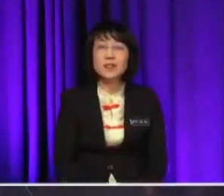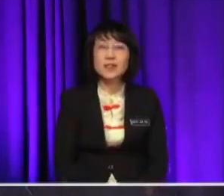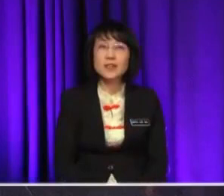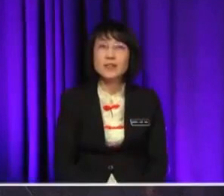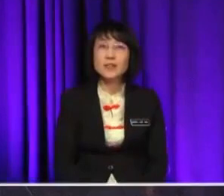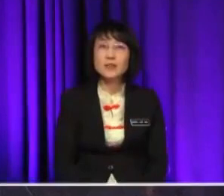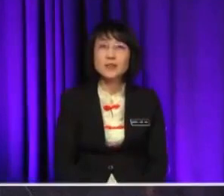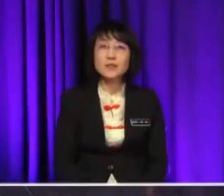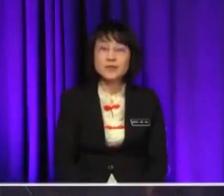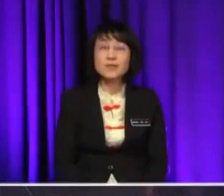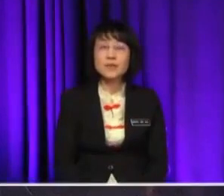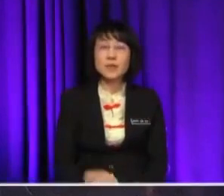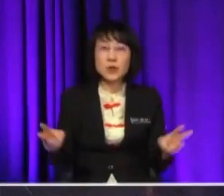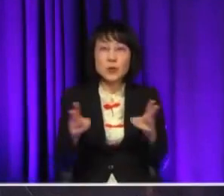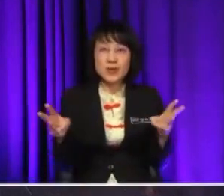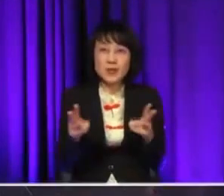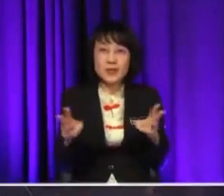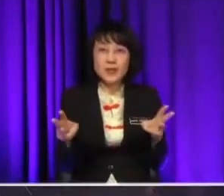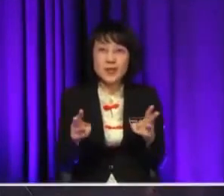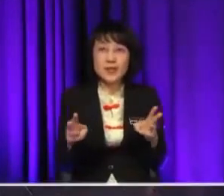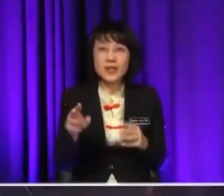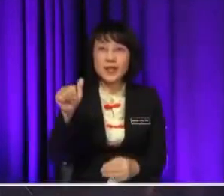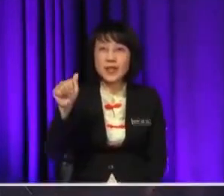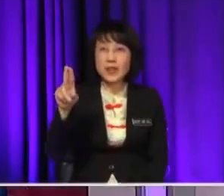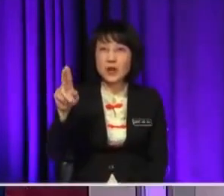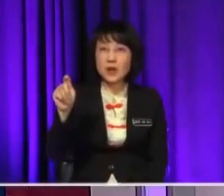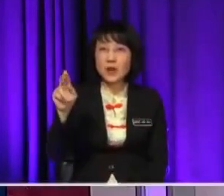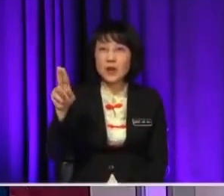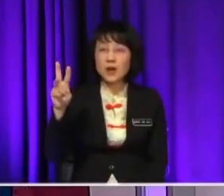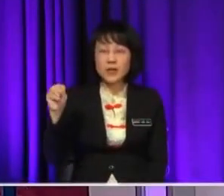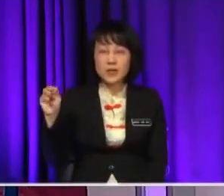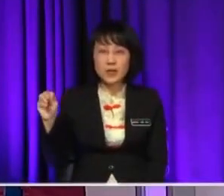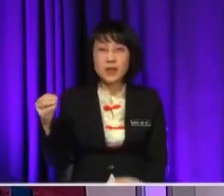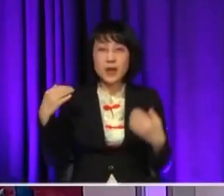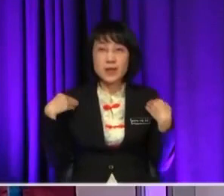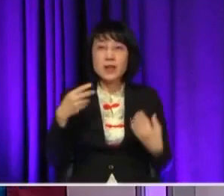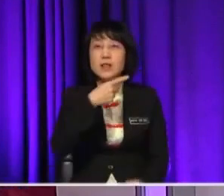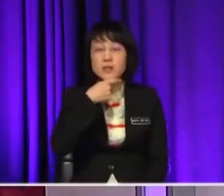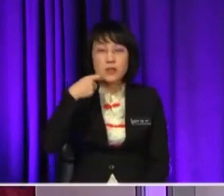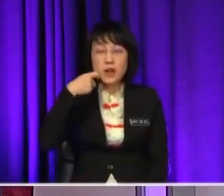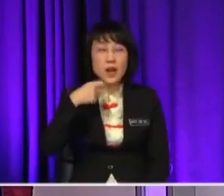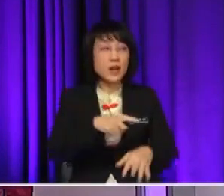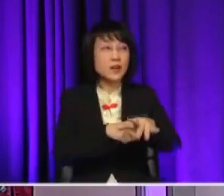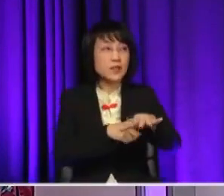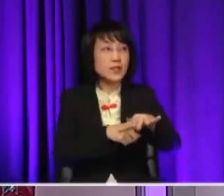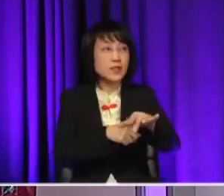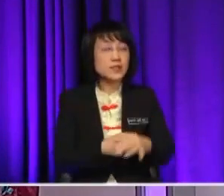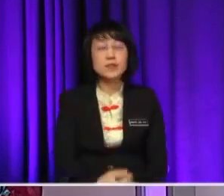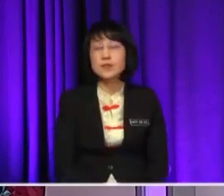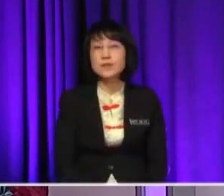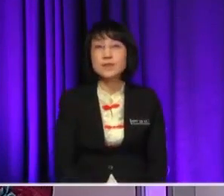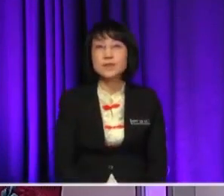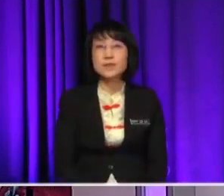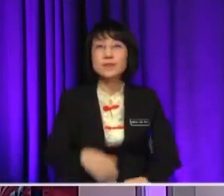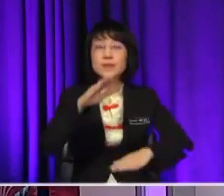autumn or even winter. Yes. Right. Okay, so that's what we did earlier. and this is for touch. Now, touch is